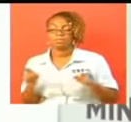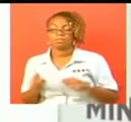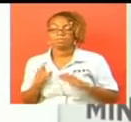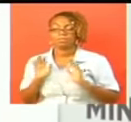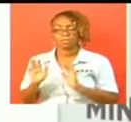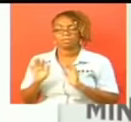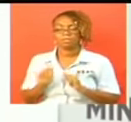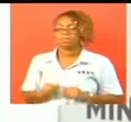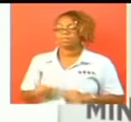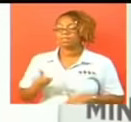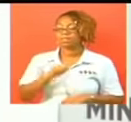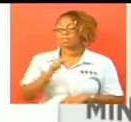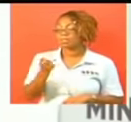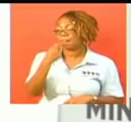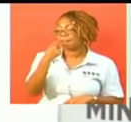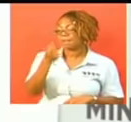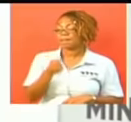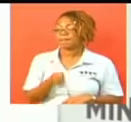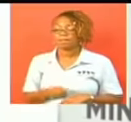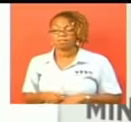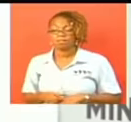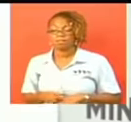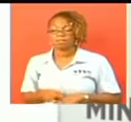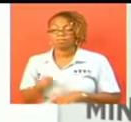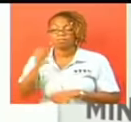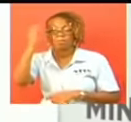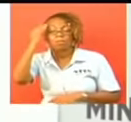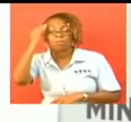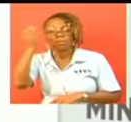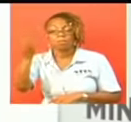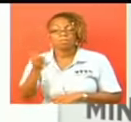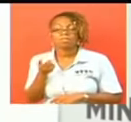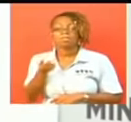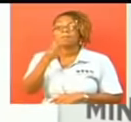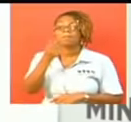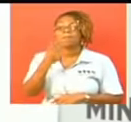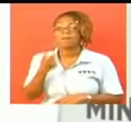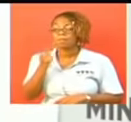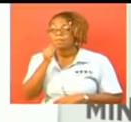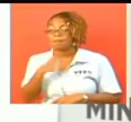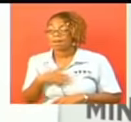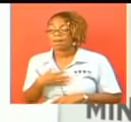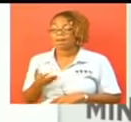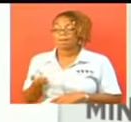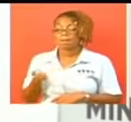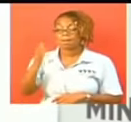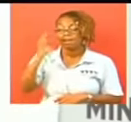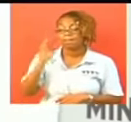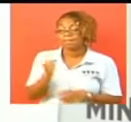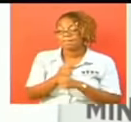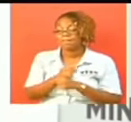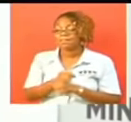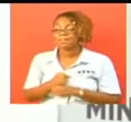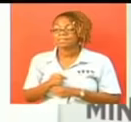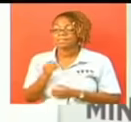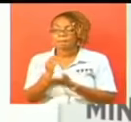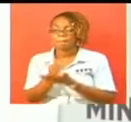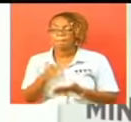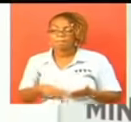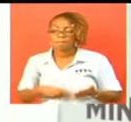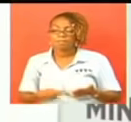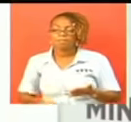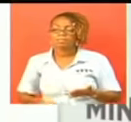a slight increased risk of blood clots. But this information has also been diluted in the public in terms of the